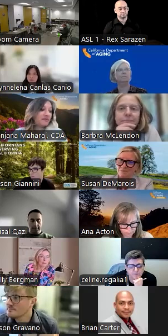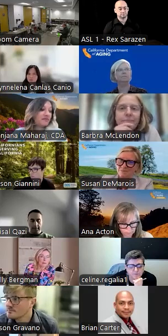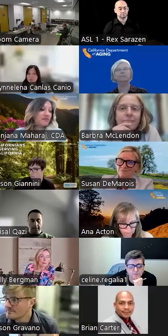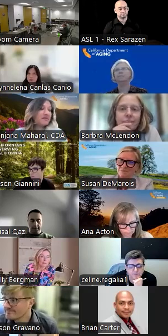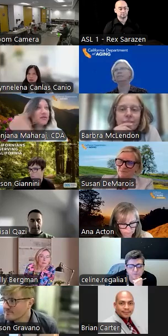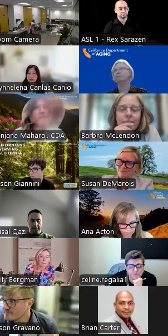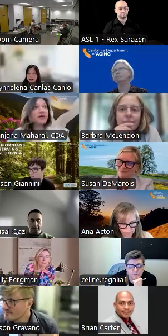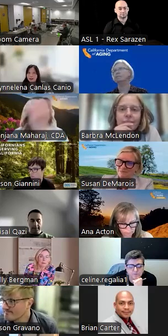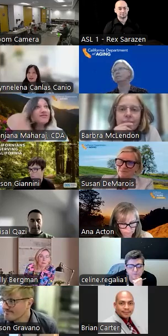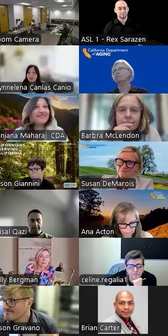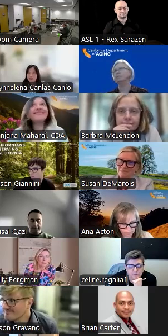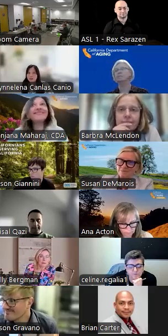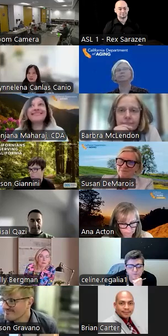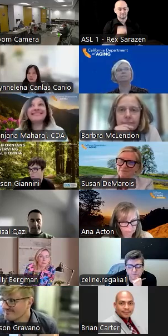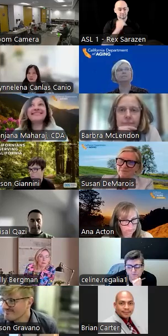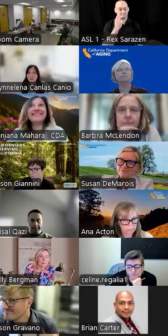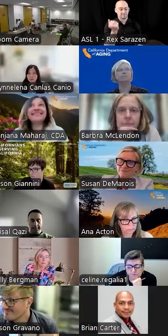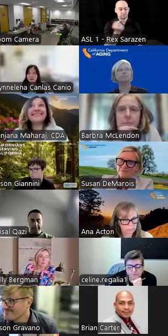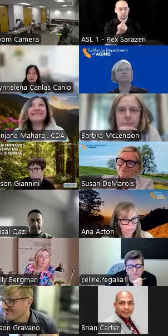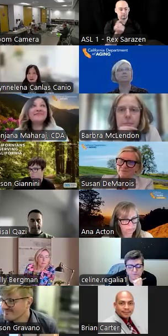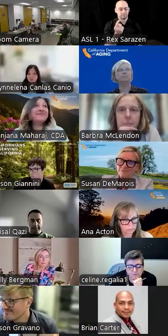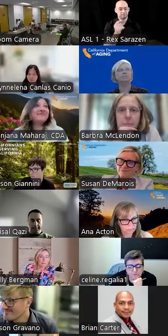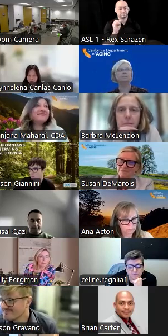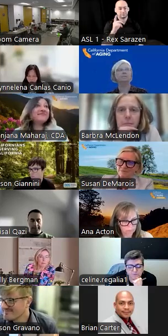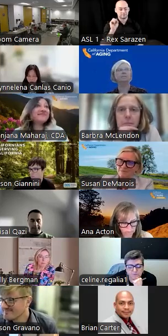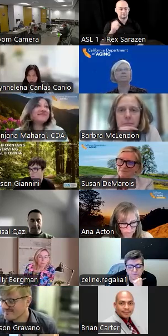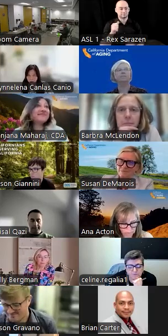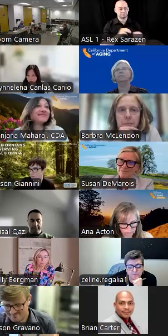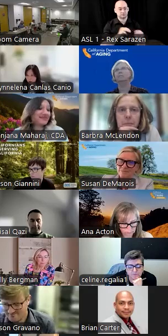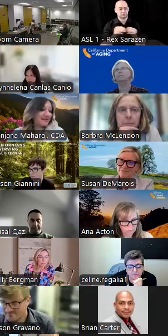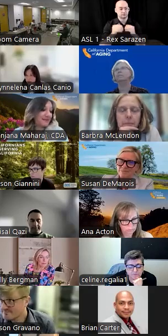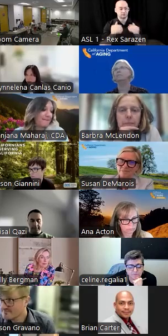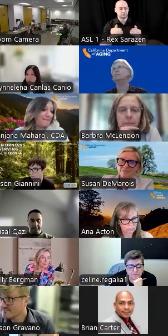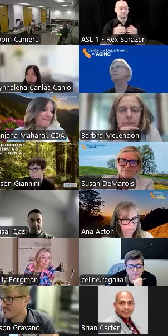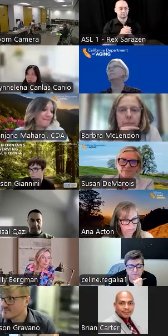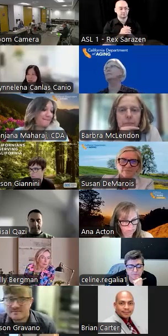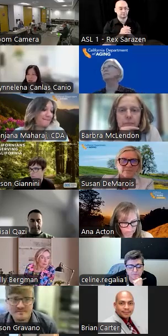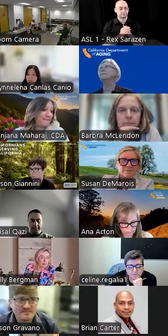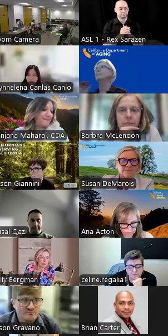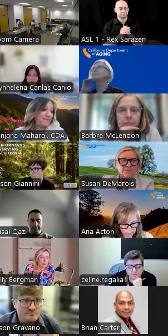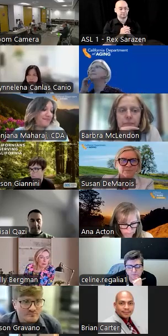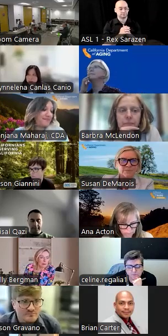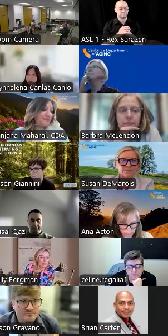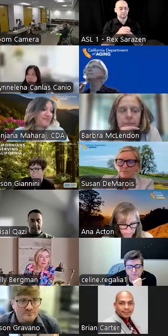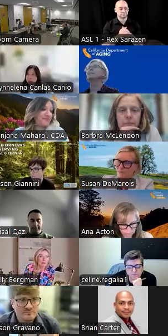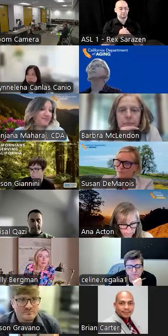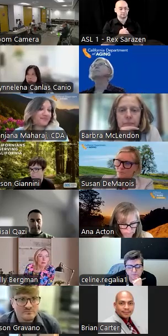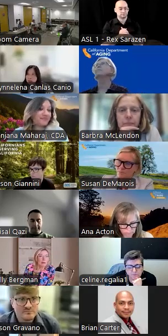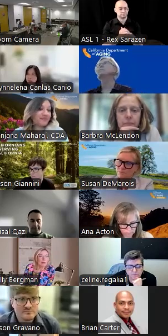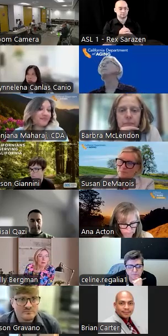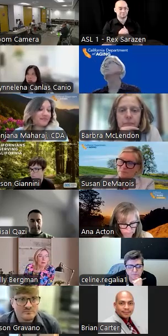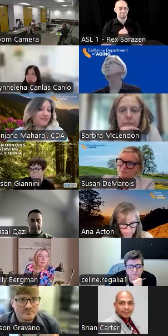Okay. Yeah, I guess we can move forward to the voting. Go ahead, Carlos. Okay, so